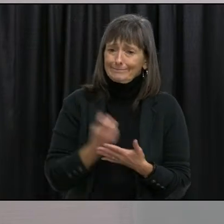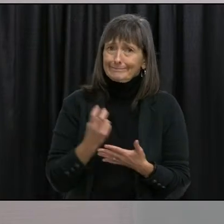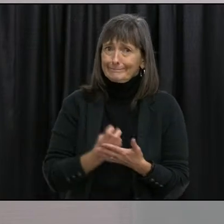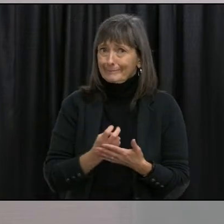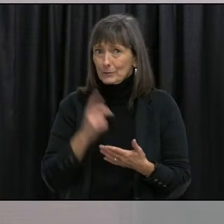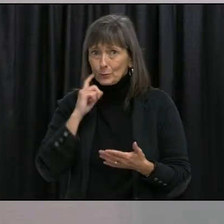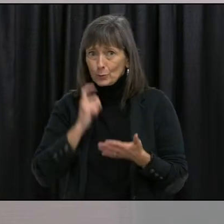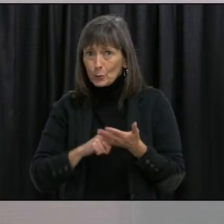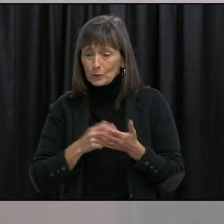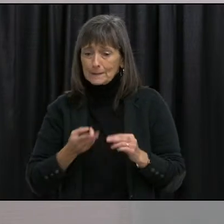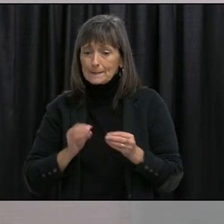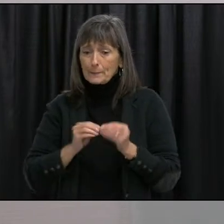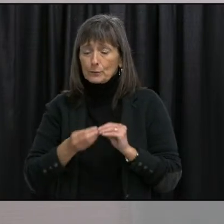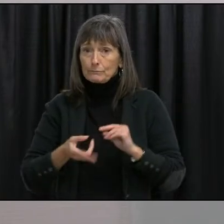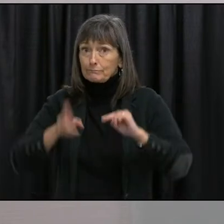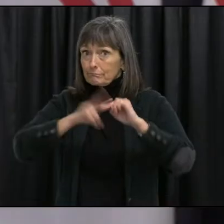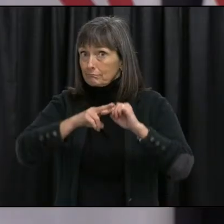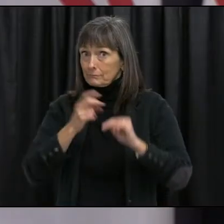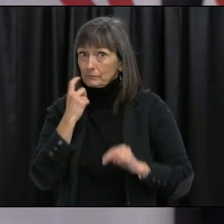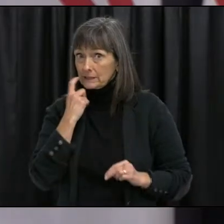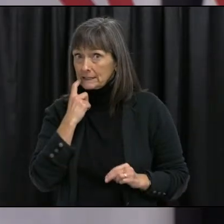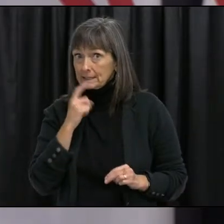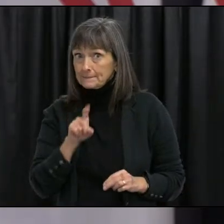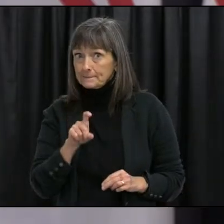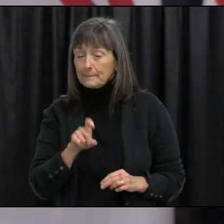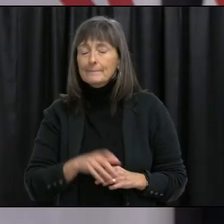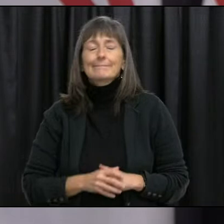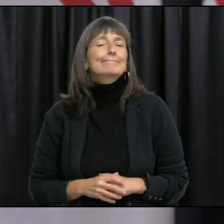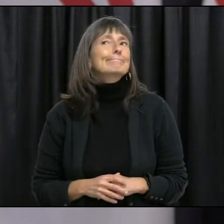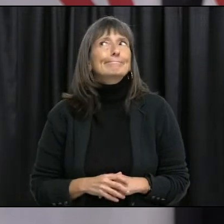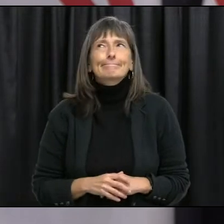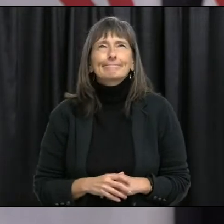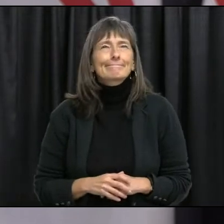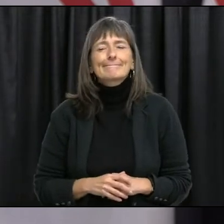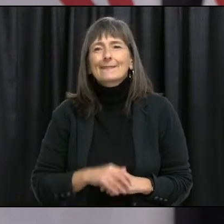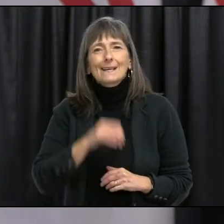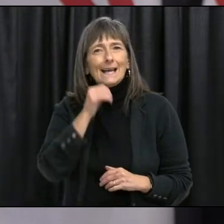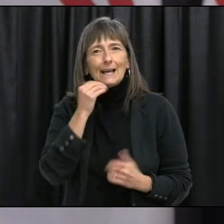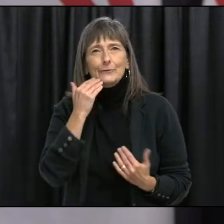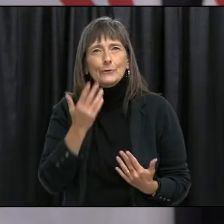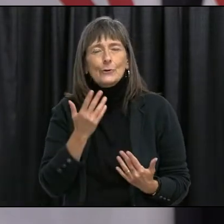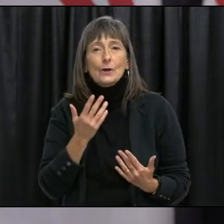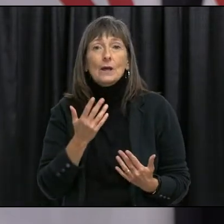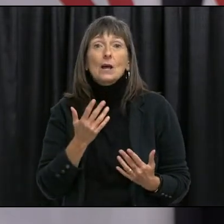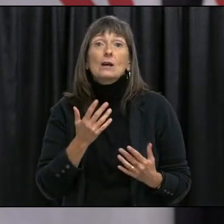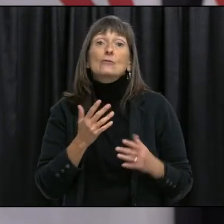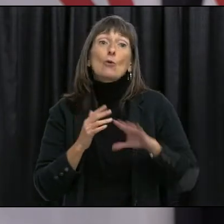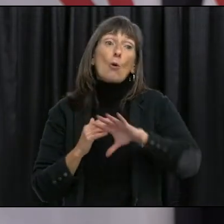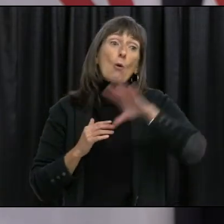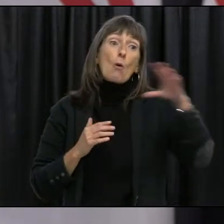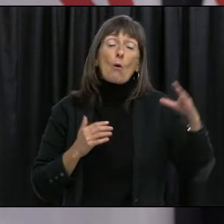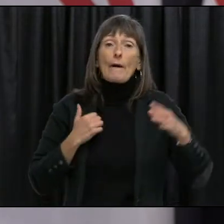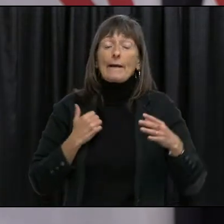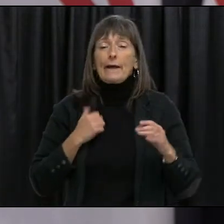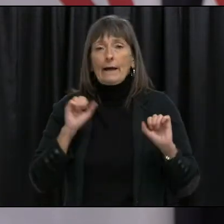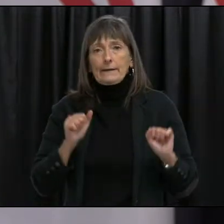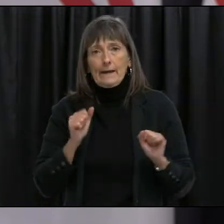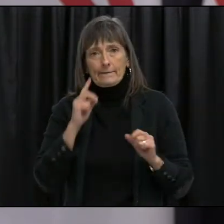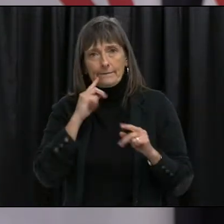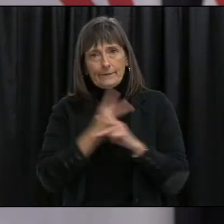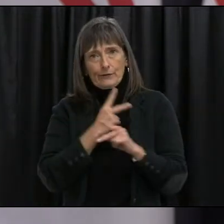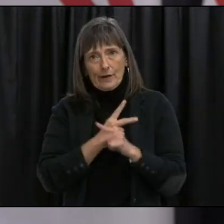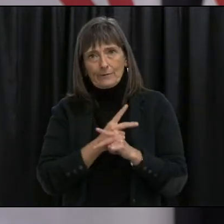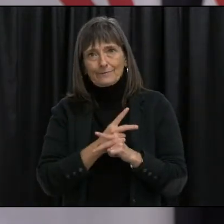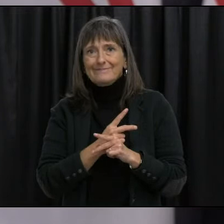you have handy in front of you there that you can report on? I don't have a number. I can certainly get the global number because of the privacy